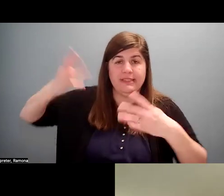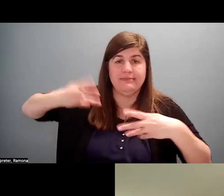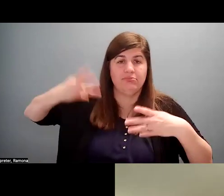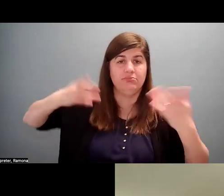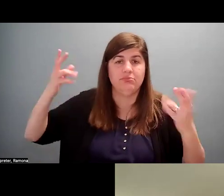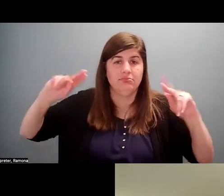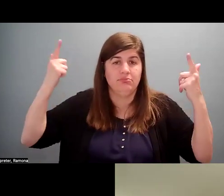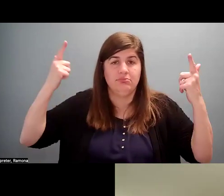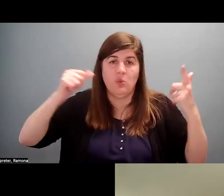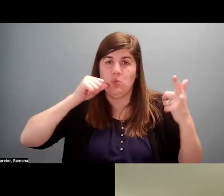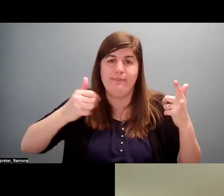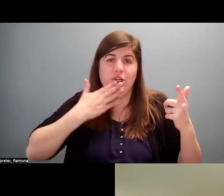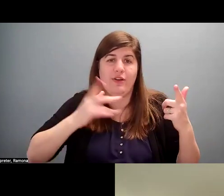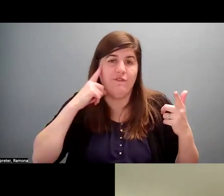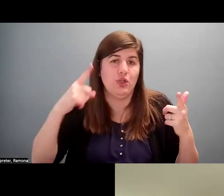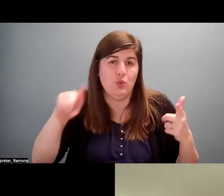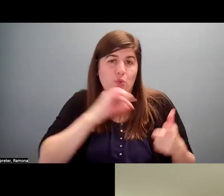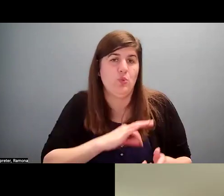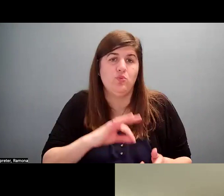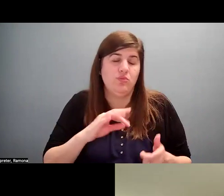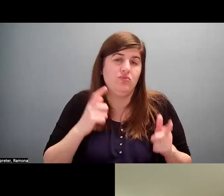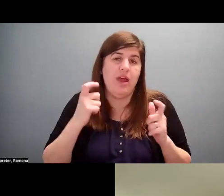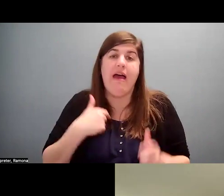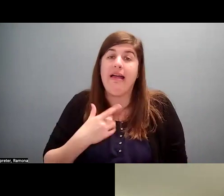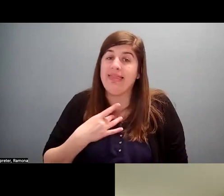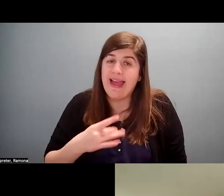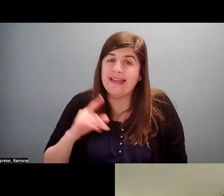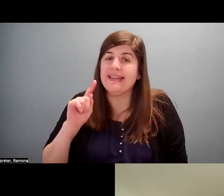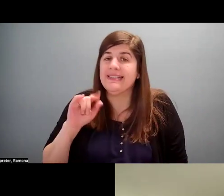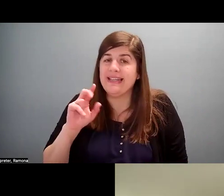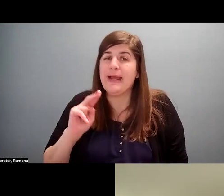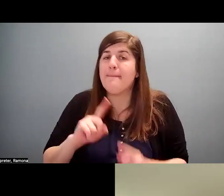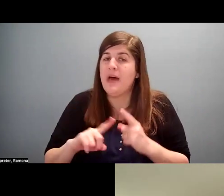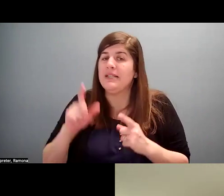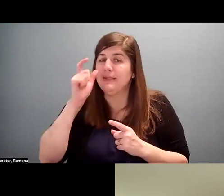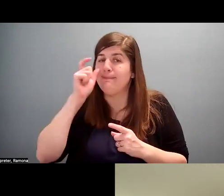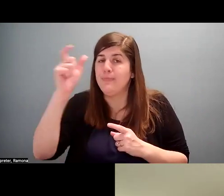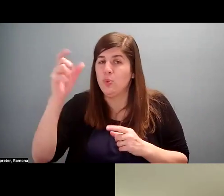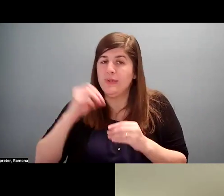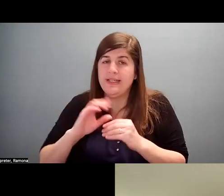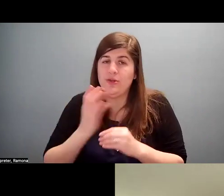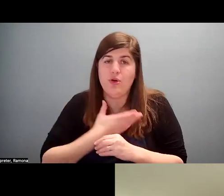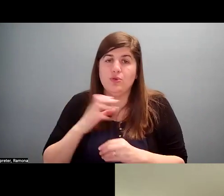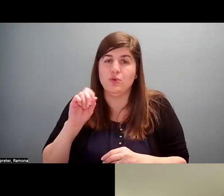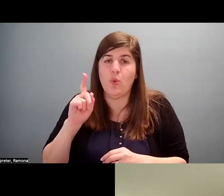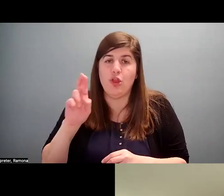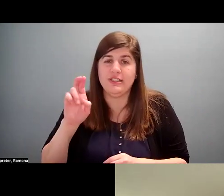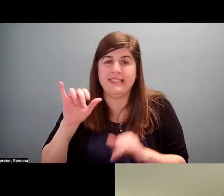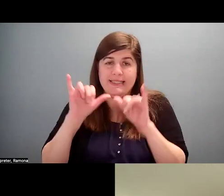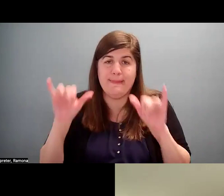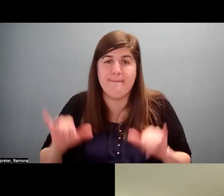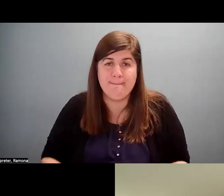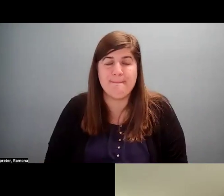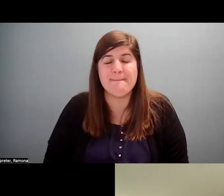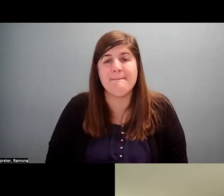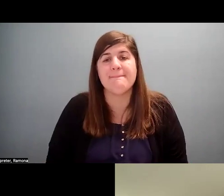away. So I like Titan, which is not a planet, but it's a moon in our solar system. Cool.